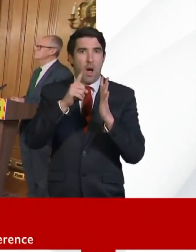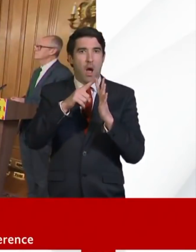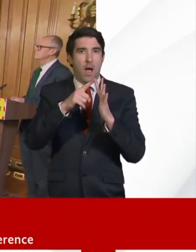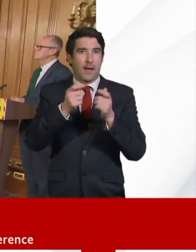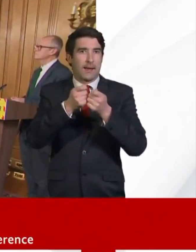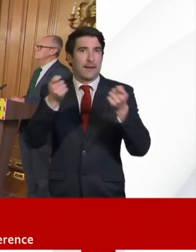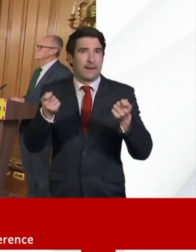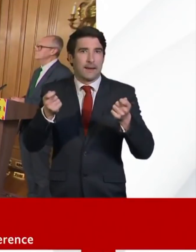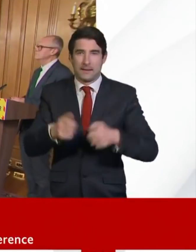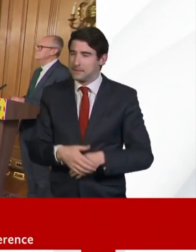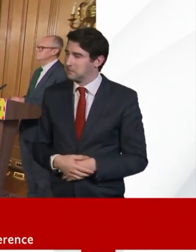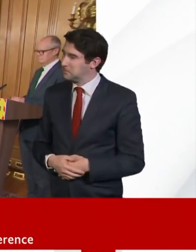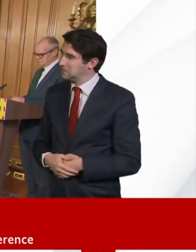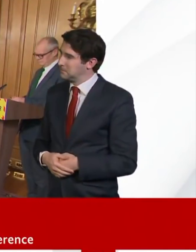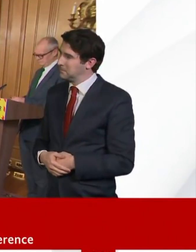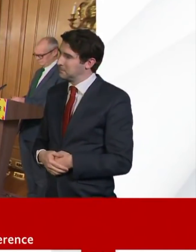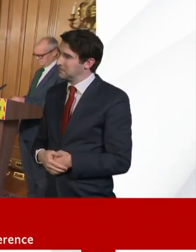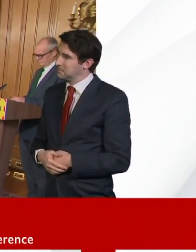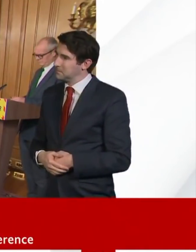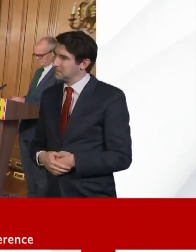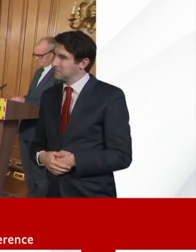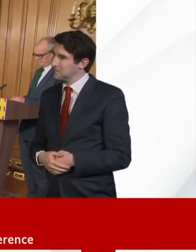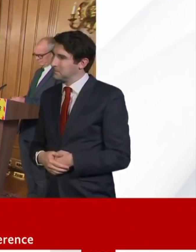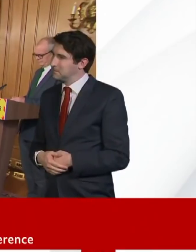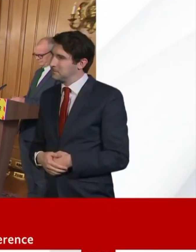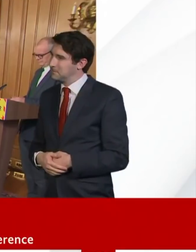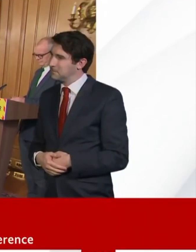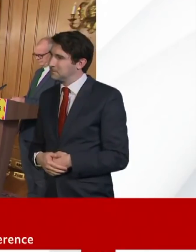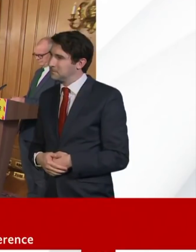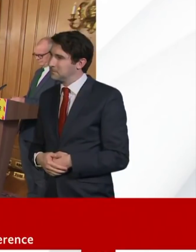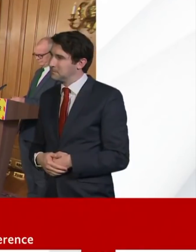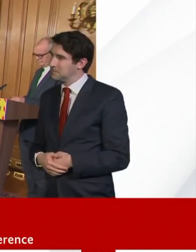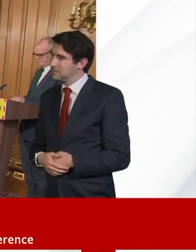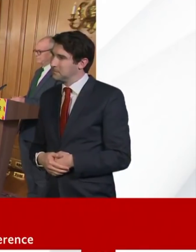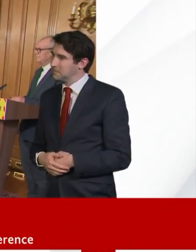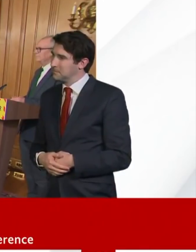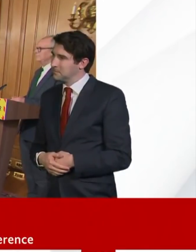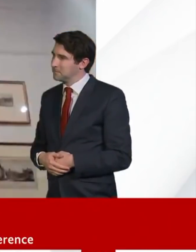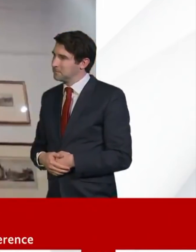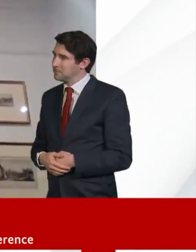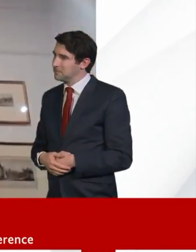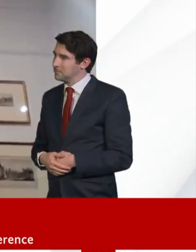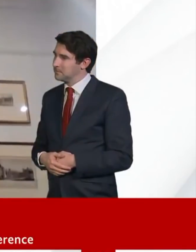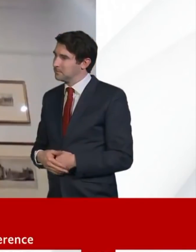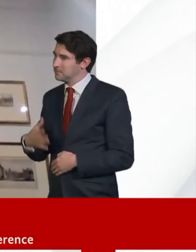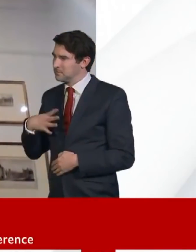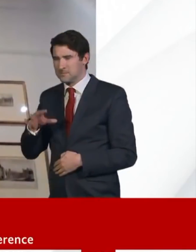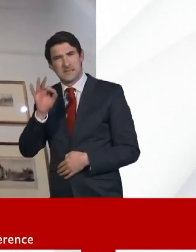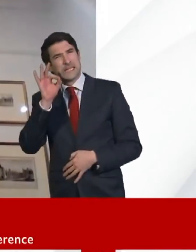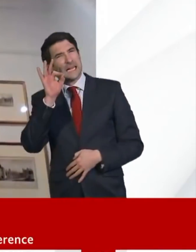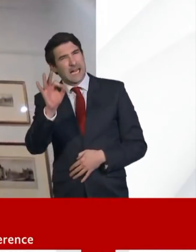Thank you. Foreign Secretary, can I just ask you to clarify the extent of your own authority in the Prime